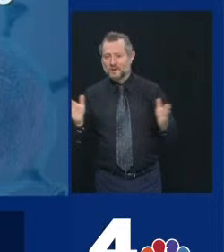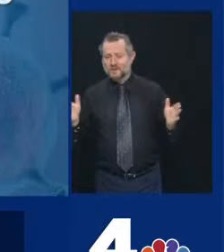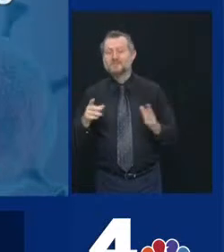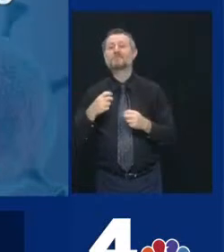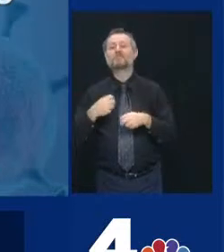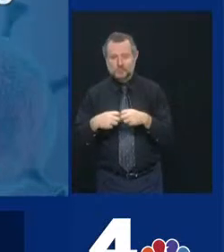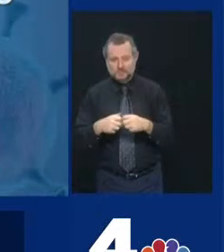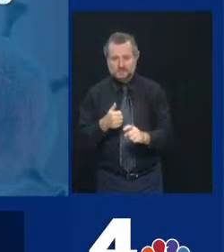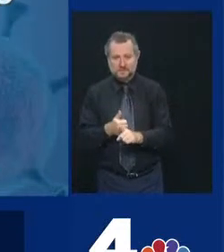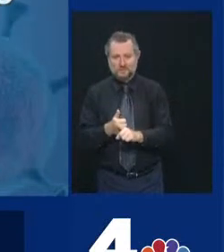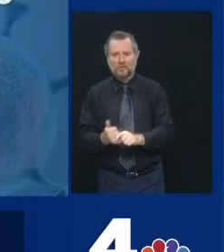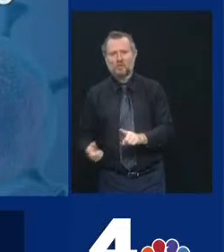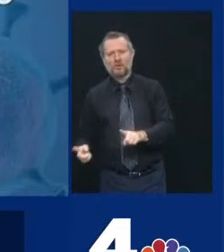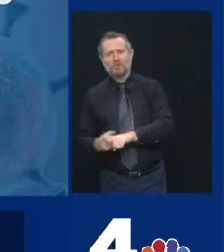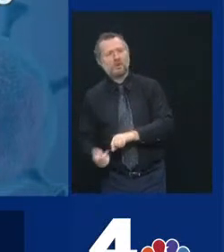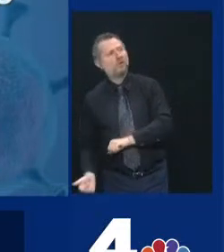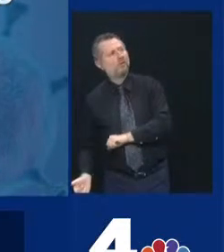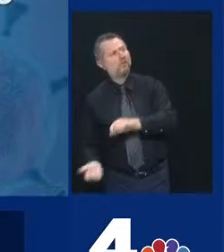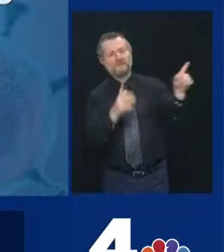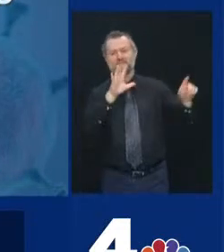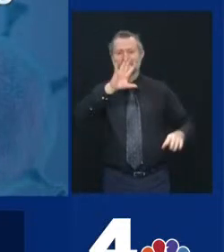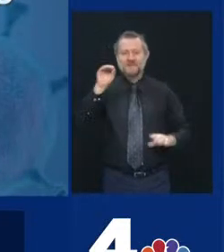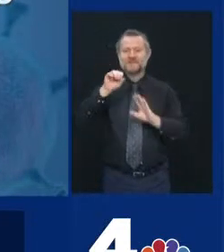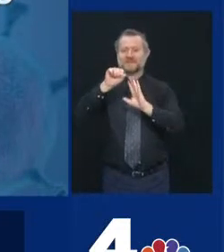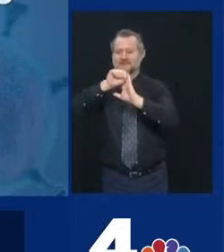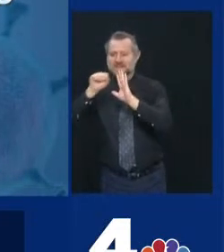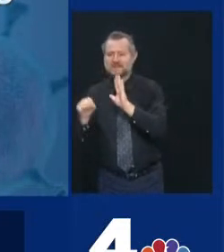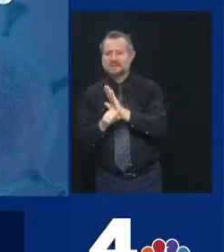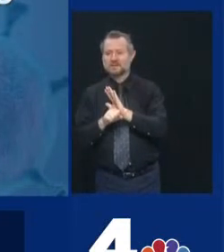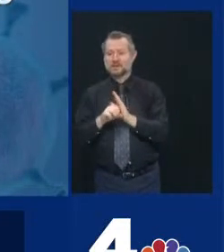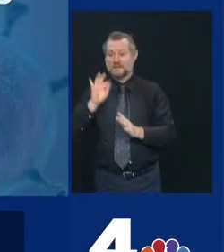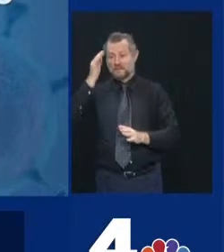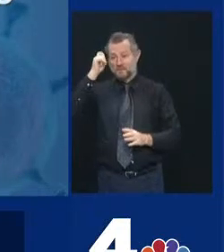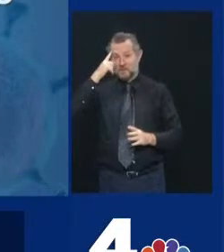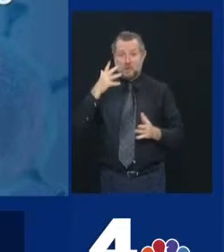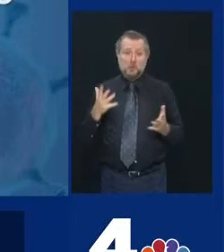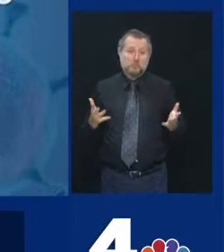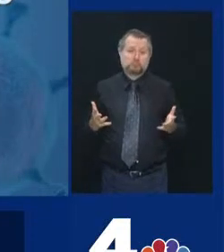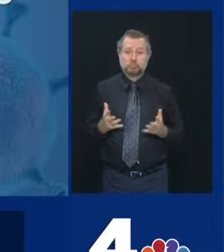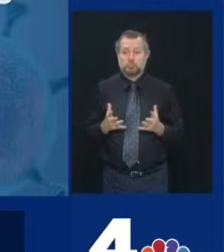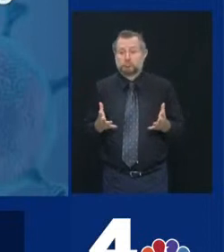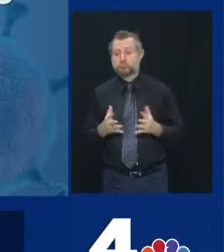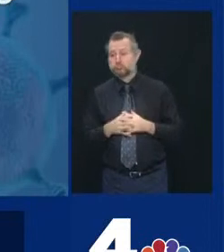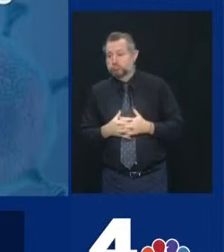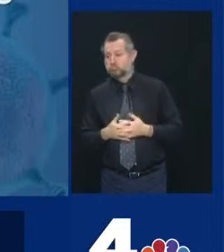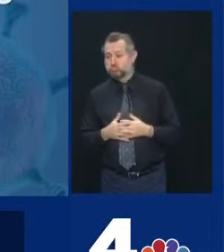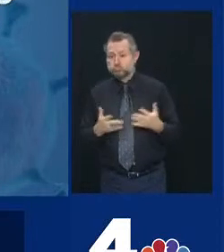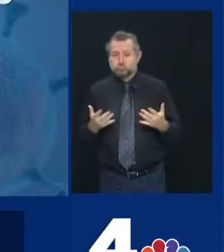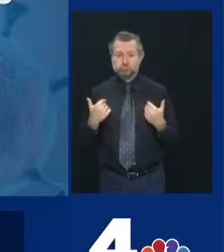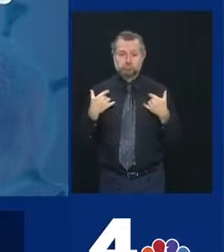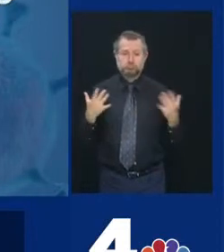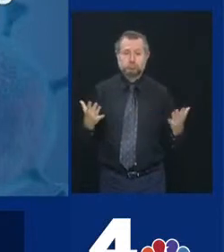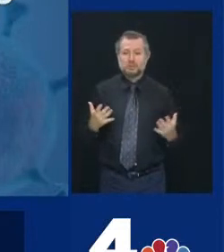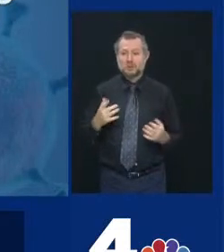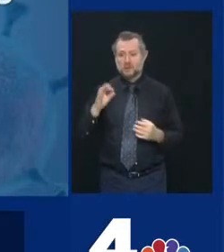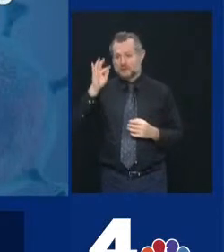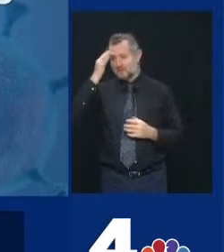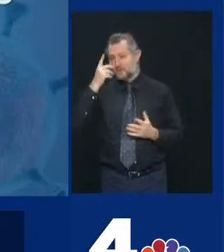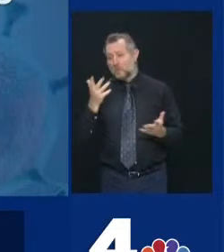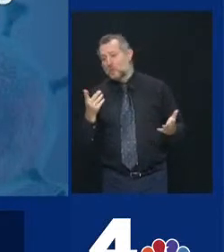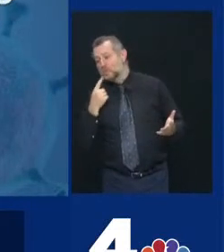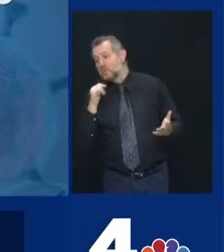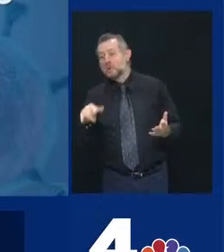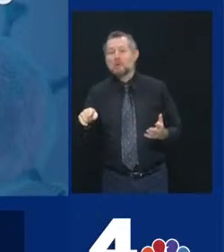states have it, but it's not a federal response. The federal response is, it's up to